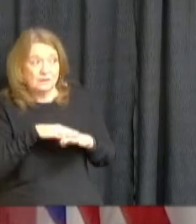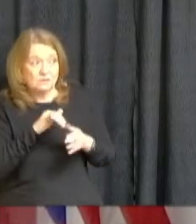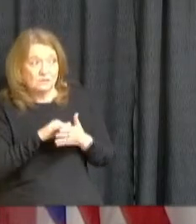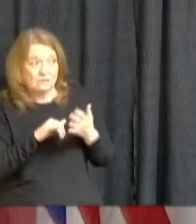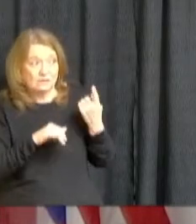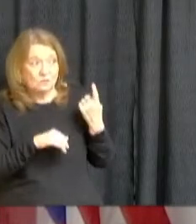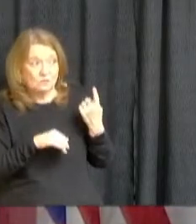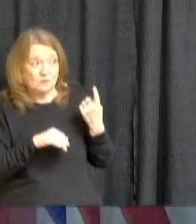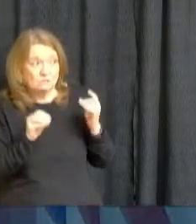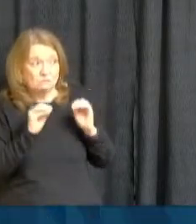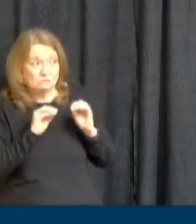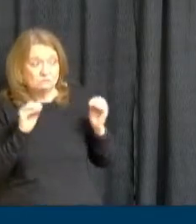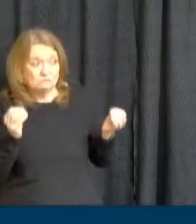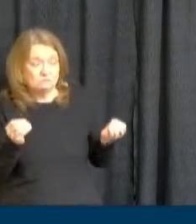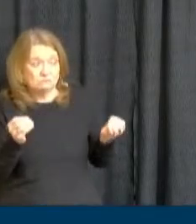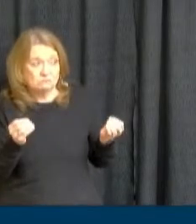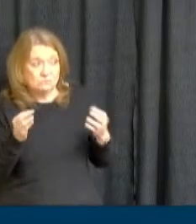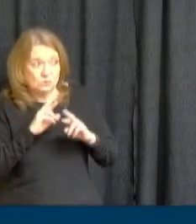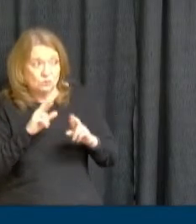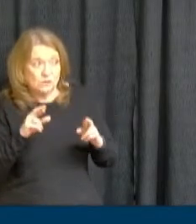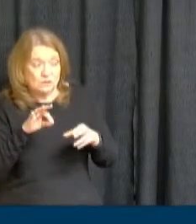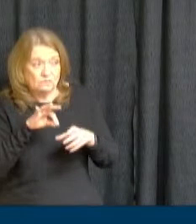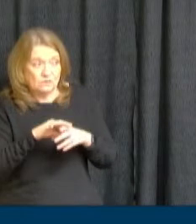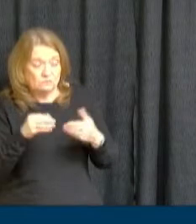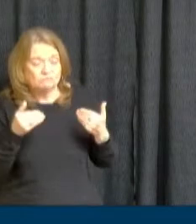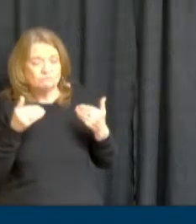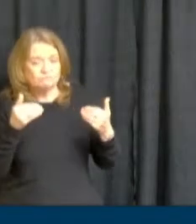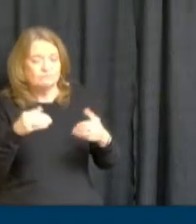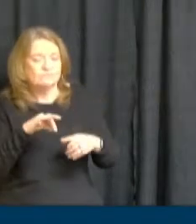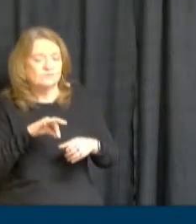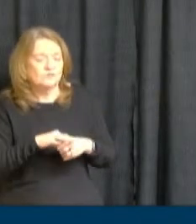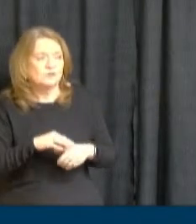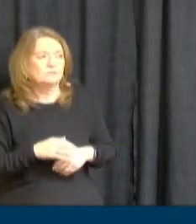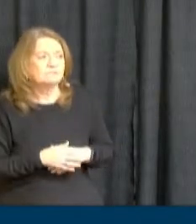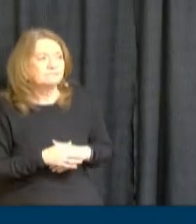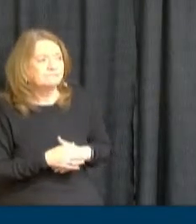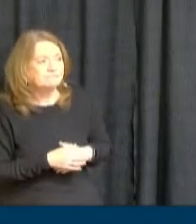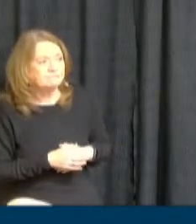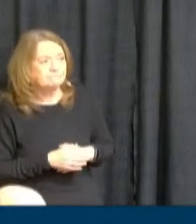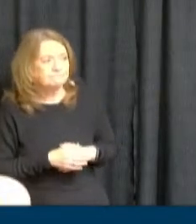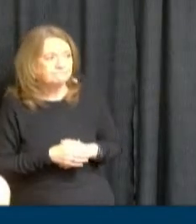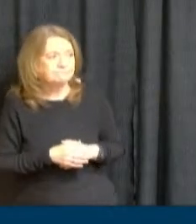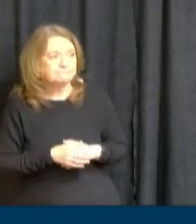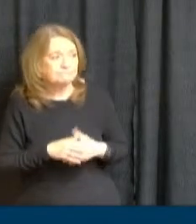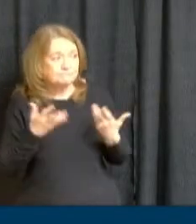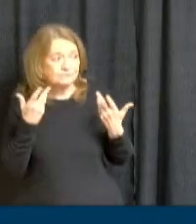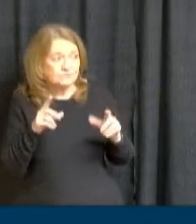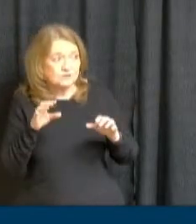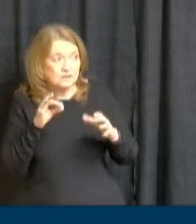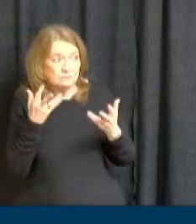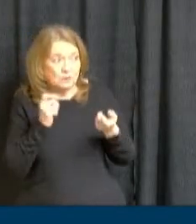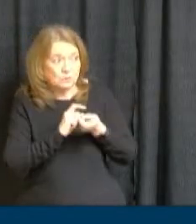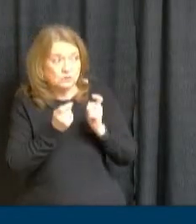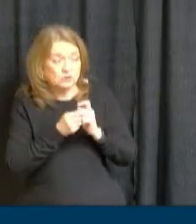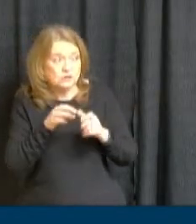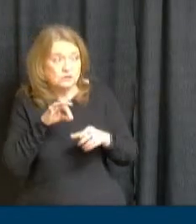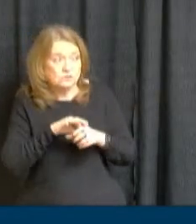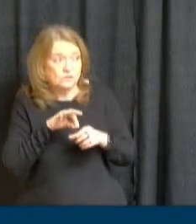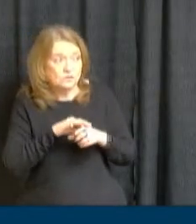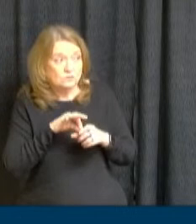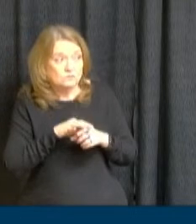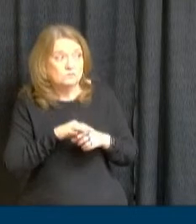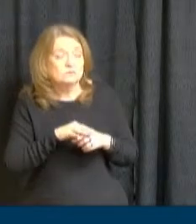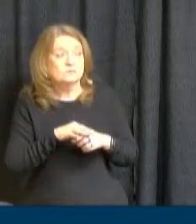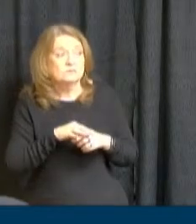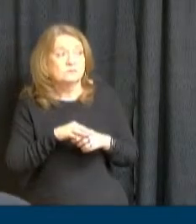55? Seeing none, hearing none, are you ready to vote? All members, please cast your vote. Every member voted. Any member wish to change their vote? Madam